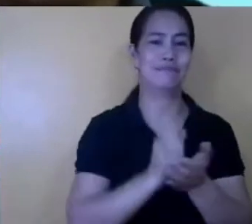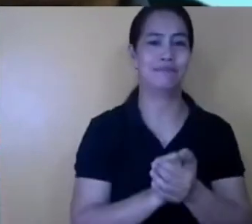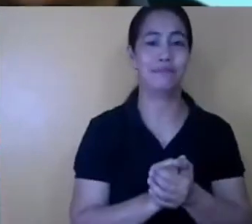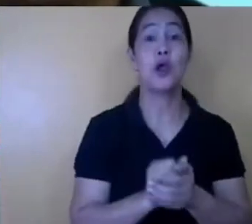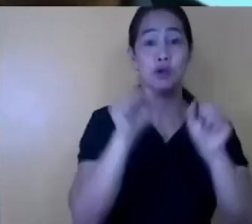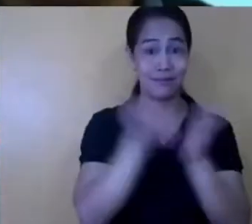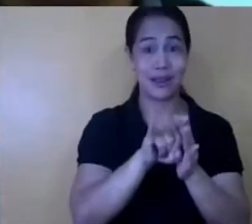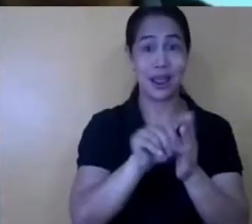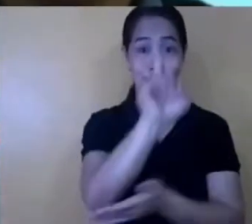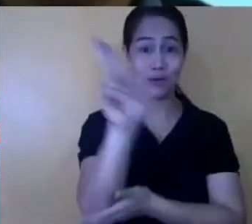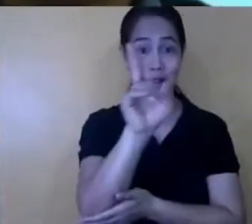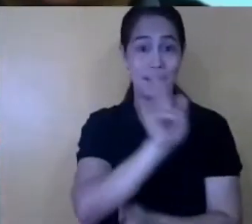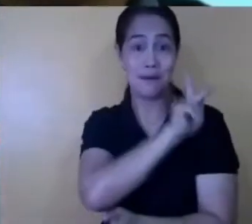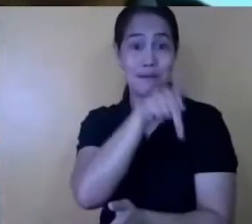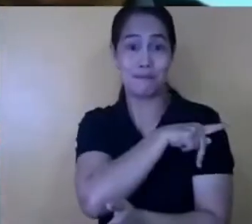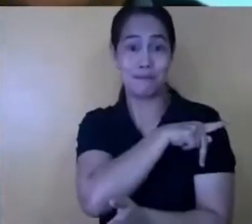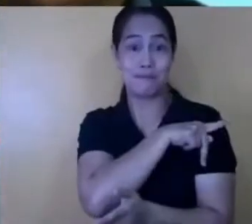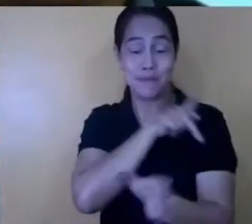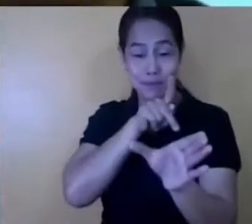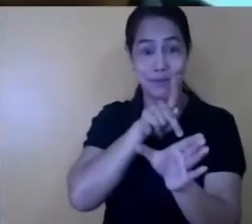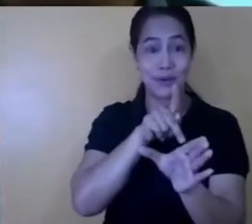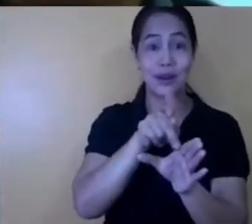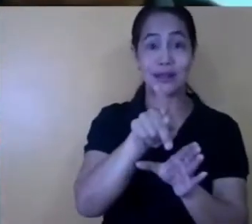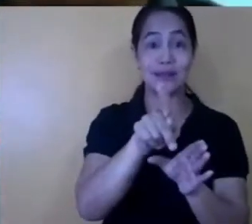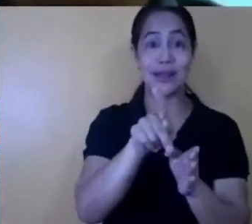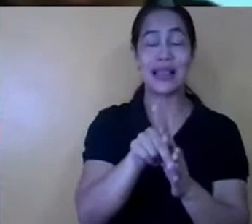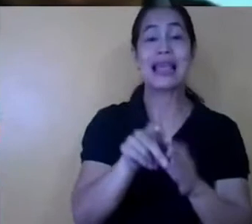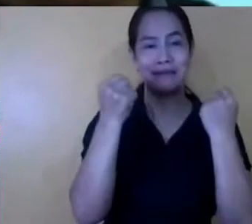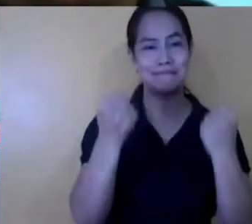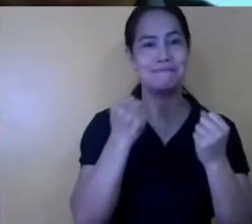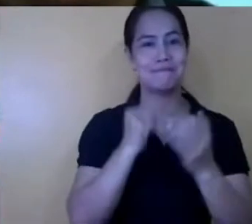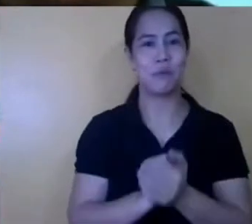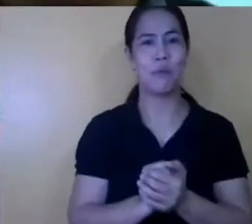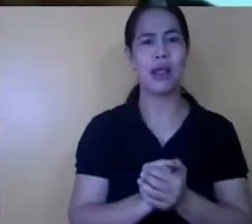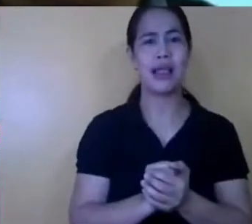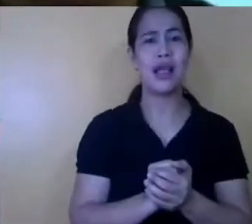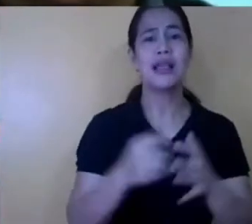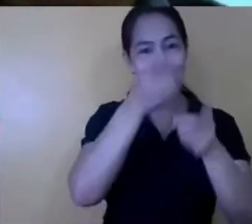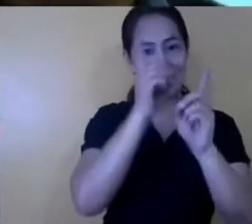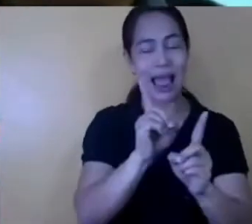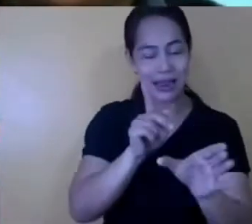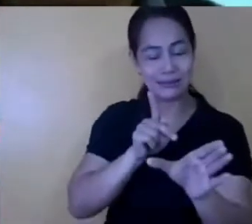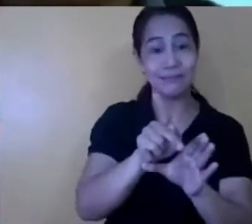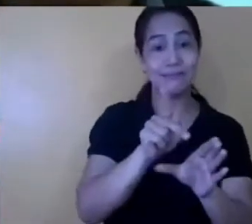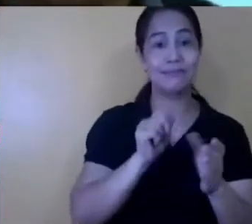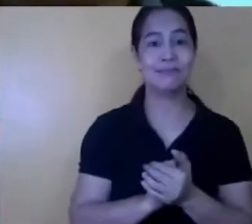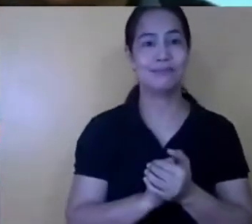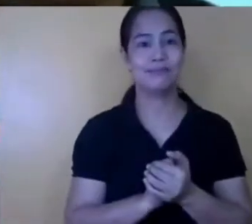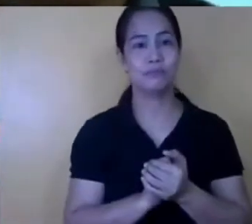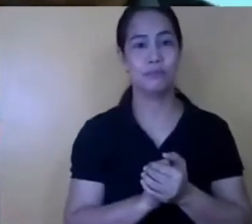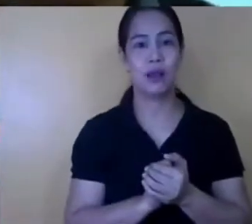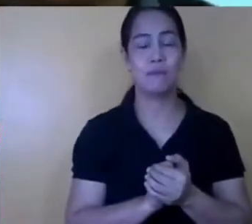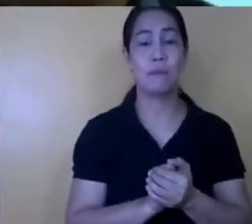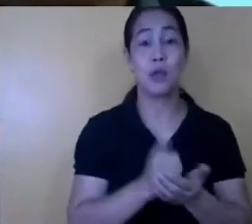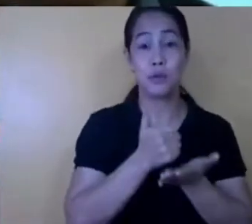and utilize personal and professional strengths to uphold the dignity of teaching as a profession, to help build a